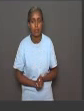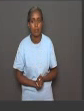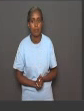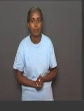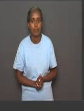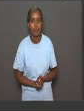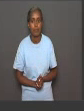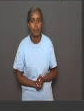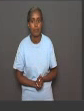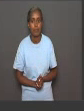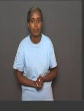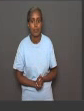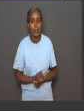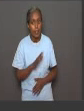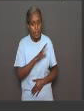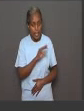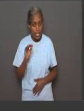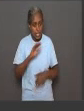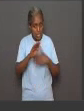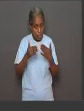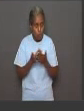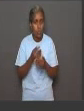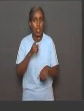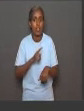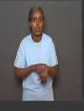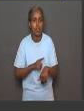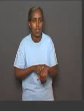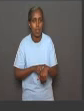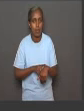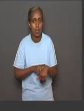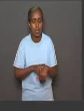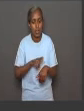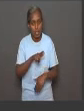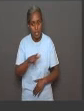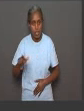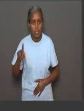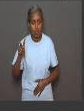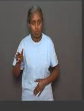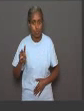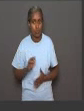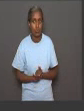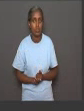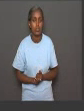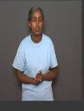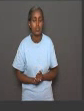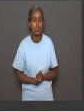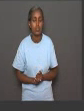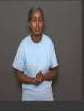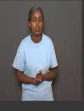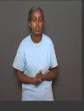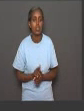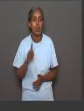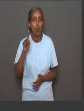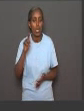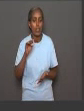1,320 minutes, and the total available time on line 2